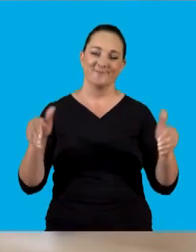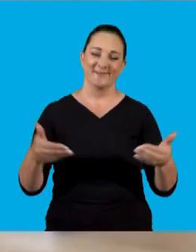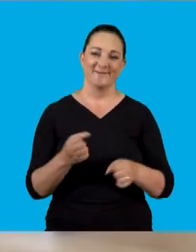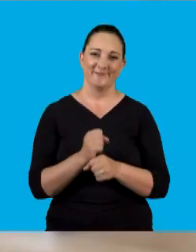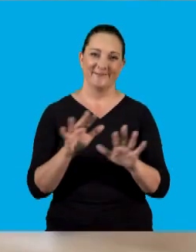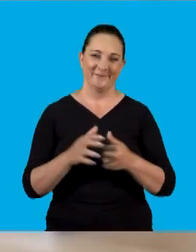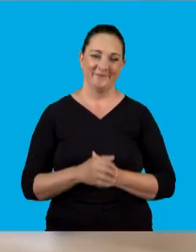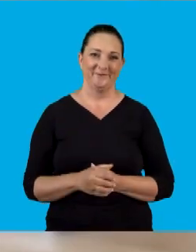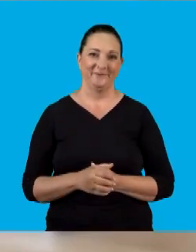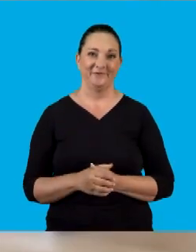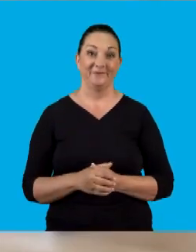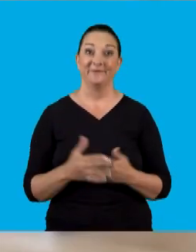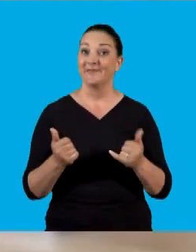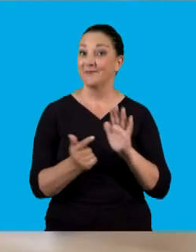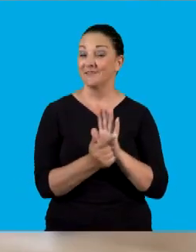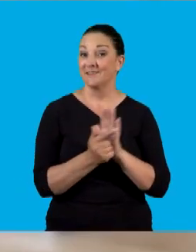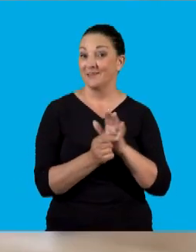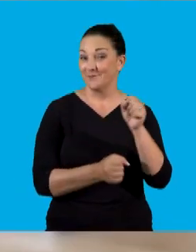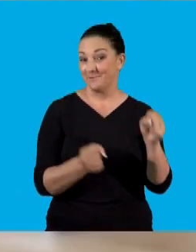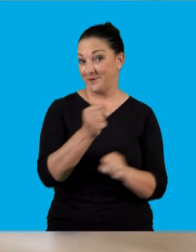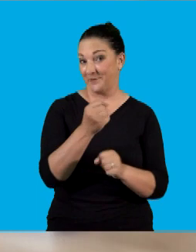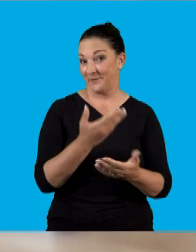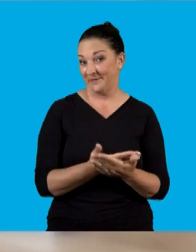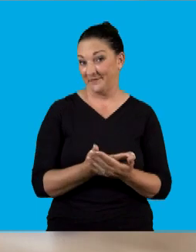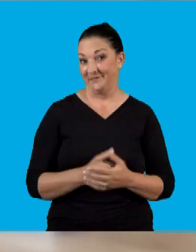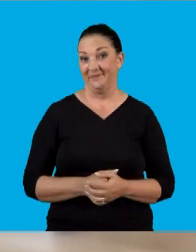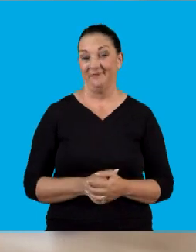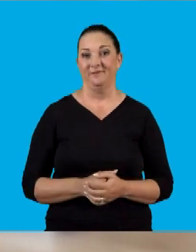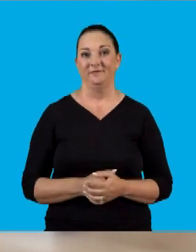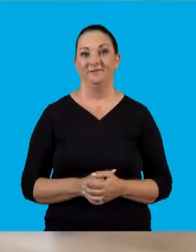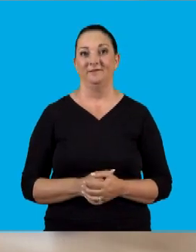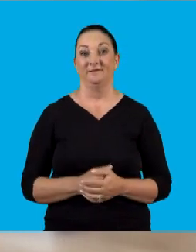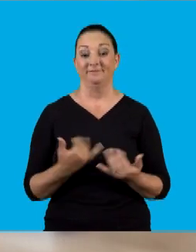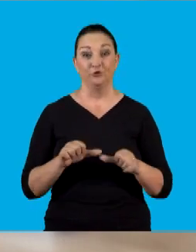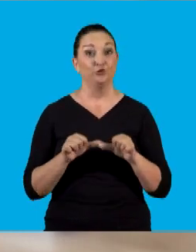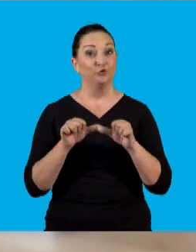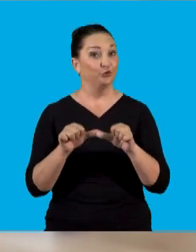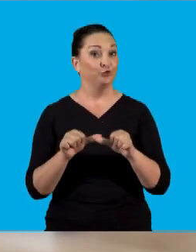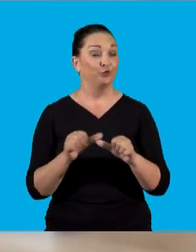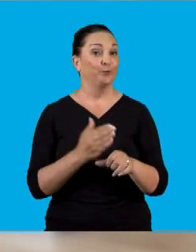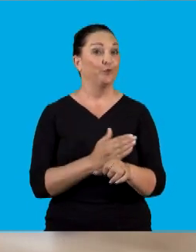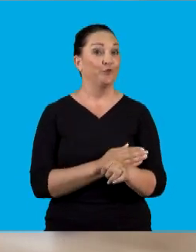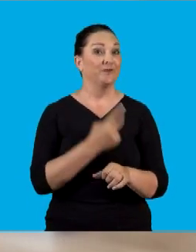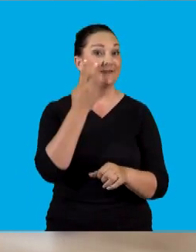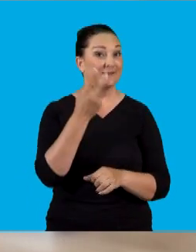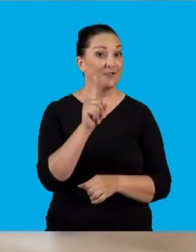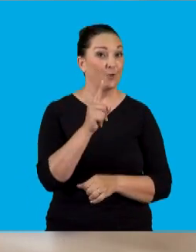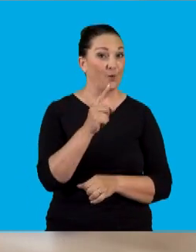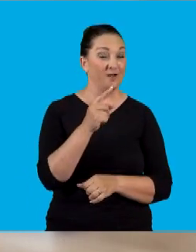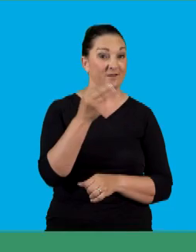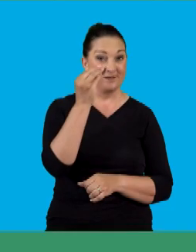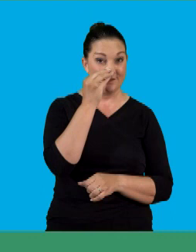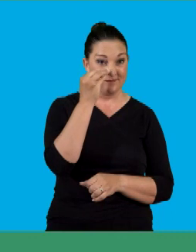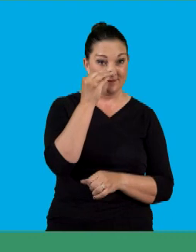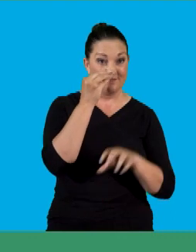Welcome back, grade 10s. Now let us wrap up our lesson. Before we just continue, let us look at the note there. It says the mind